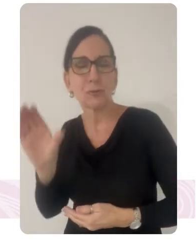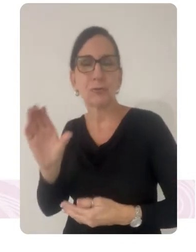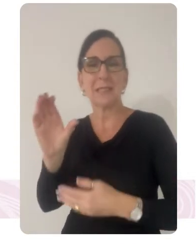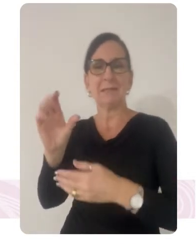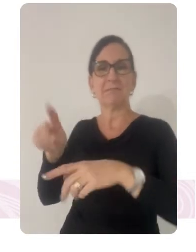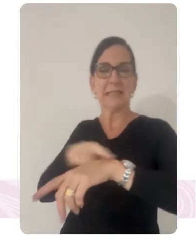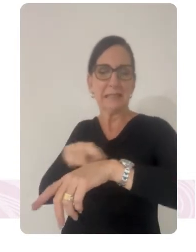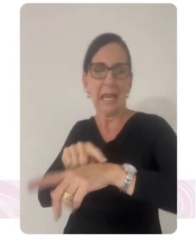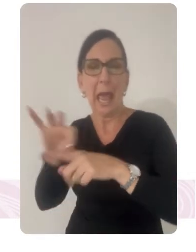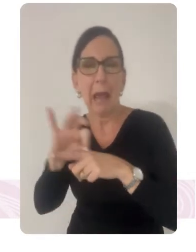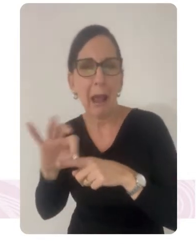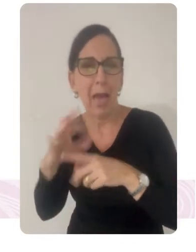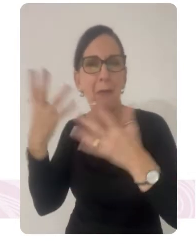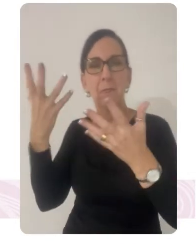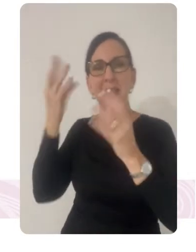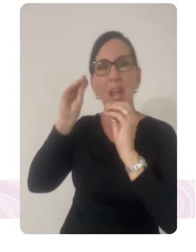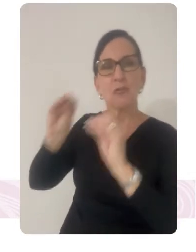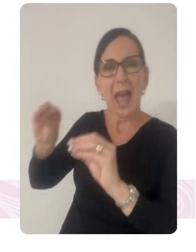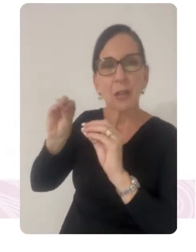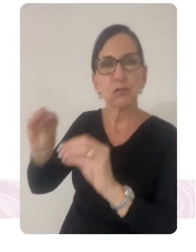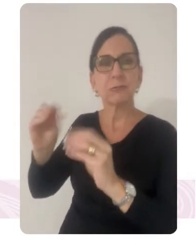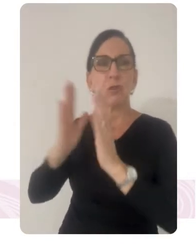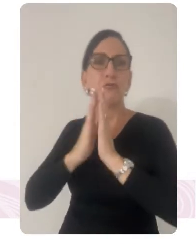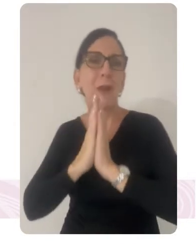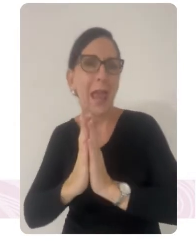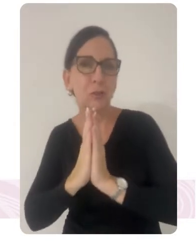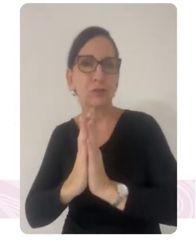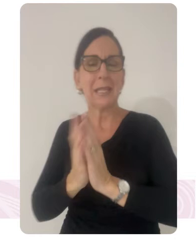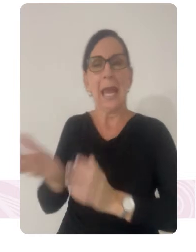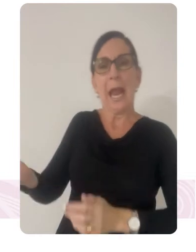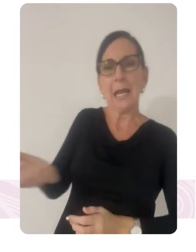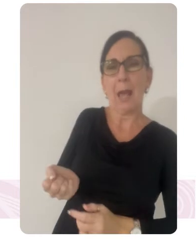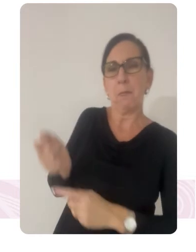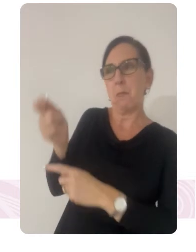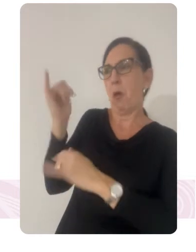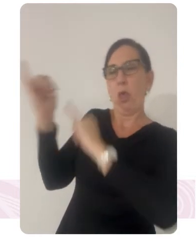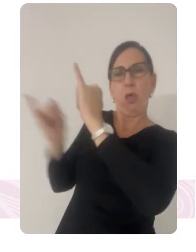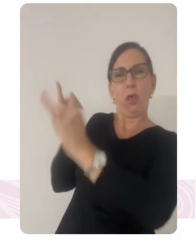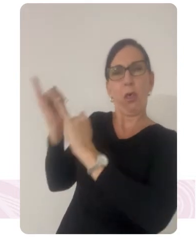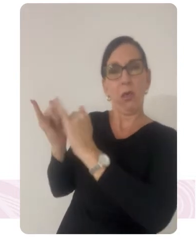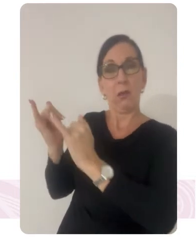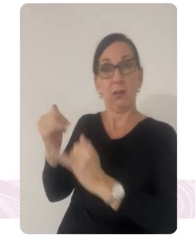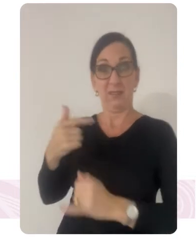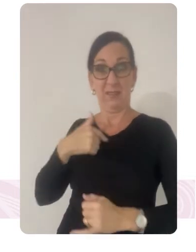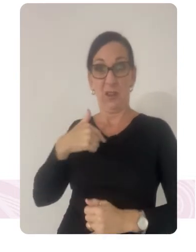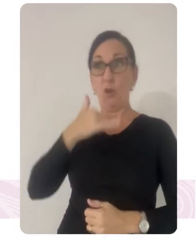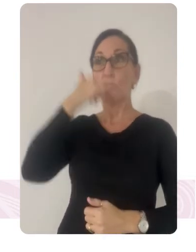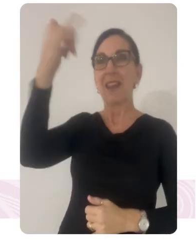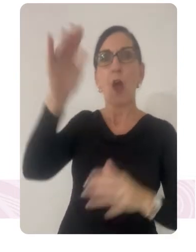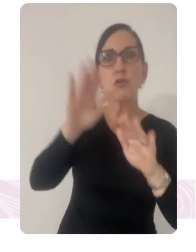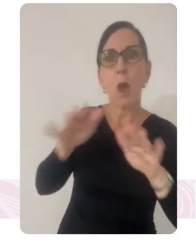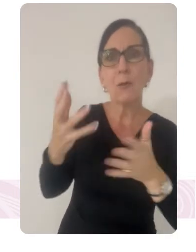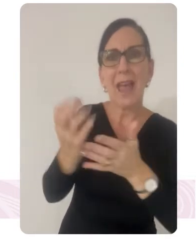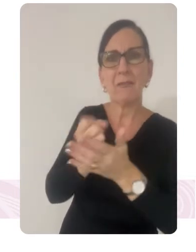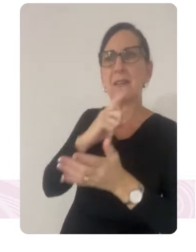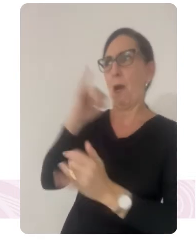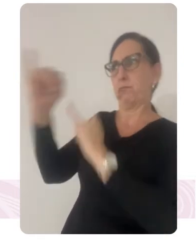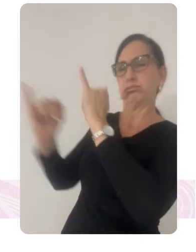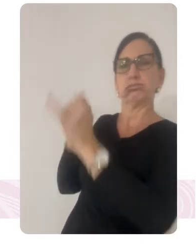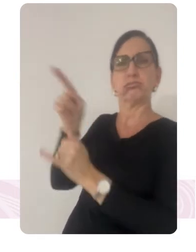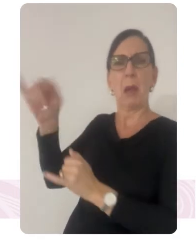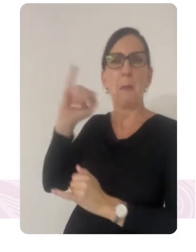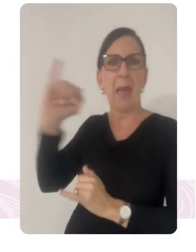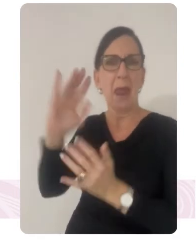race, religion, education, or income. Contacting systems with false accusations and claims of